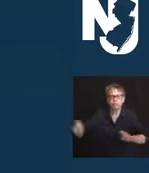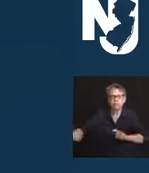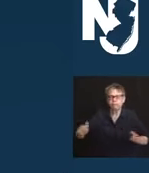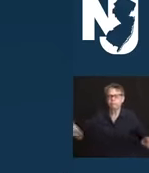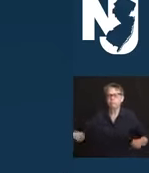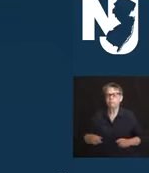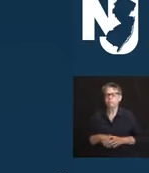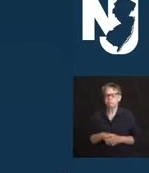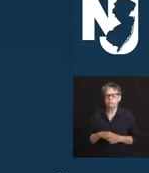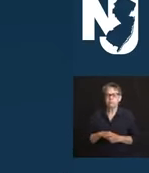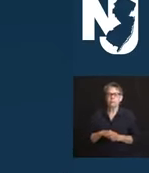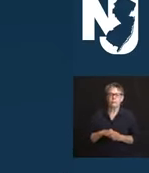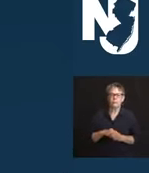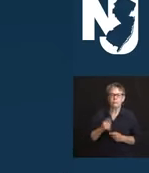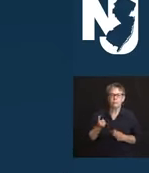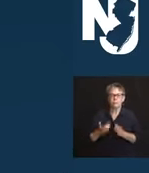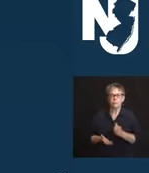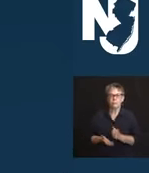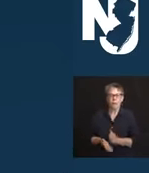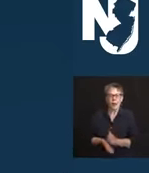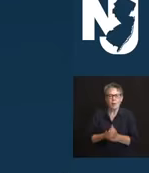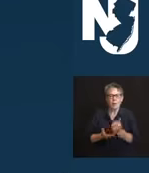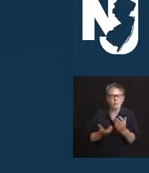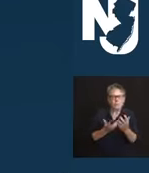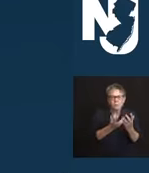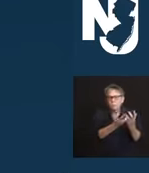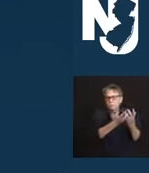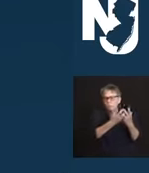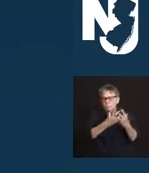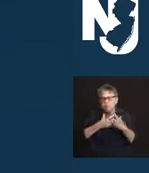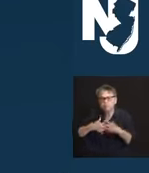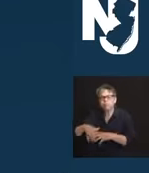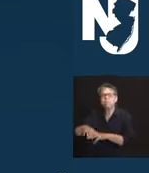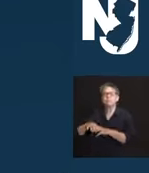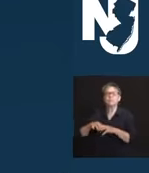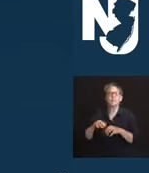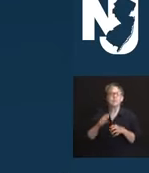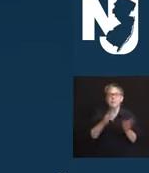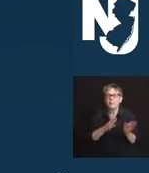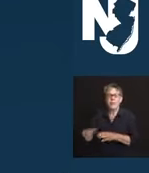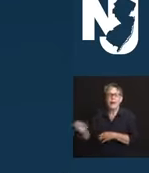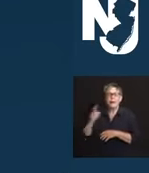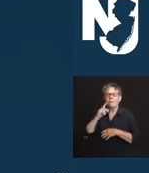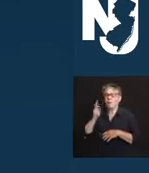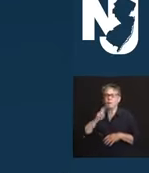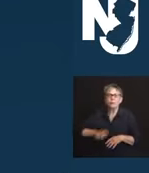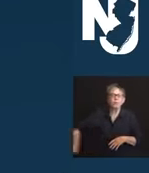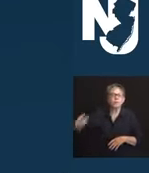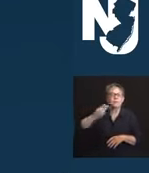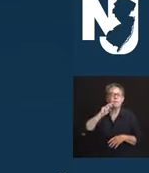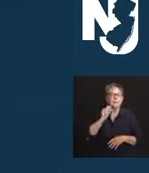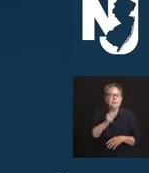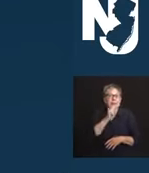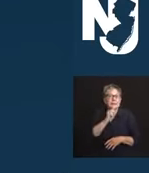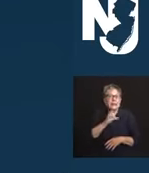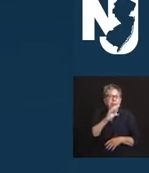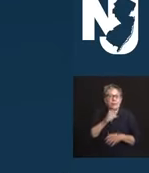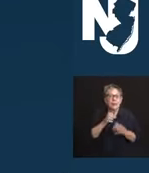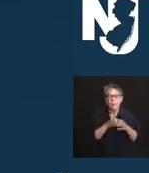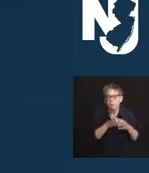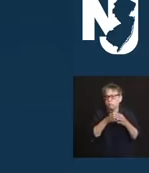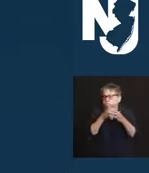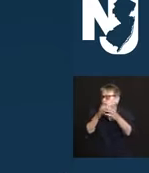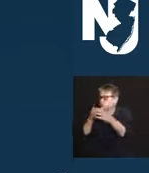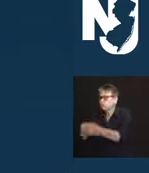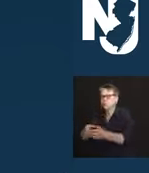get away for a day of entertainment. Pauline leaves behind her daughter Tracy, with whom I had the great honor of speaking